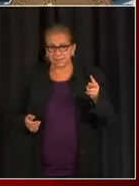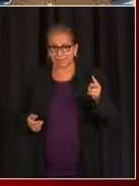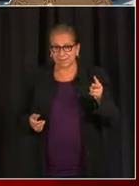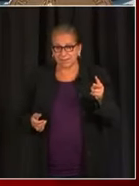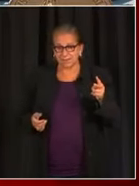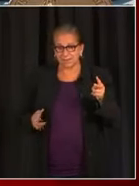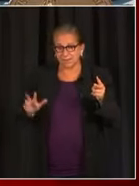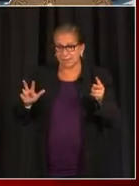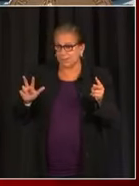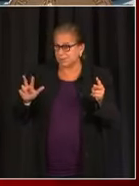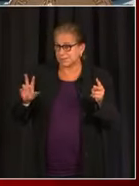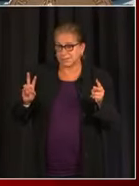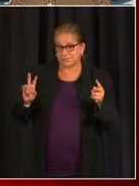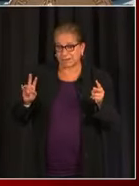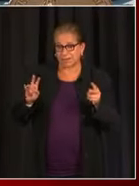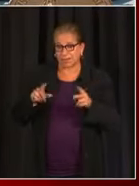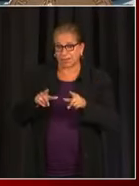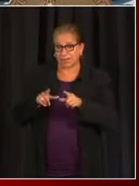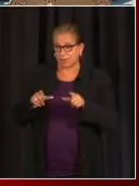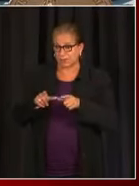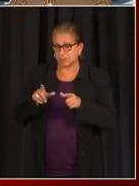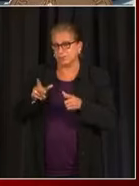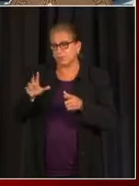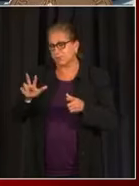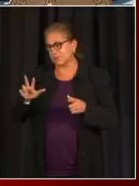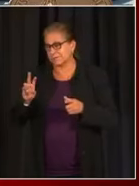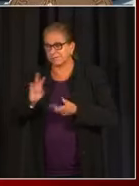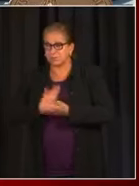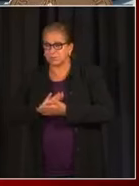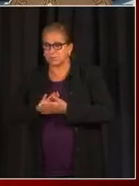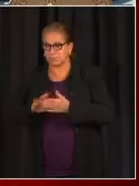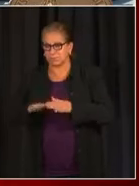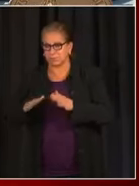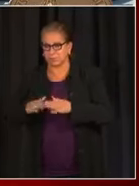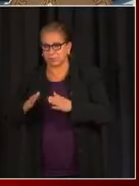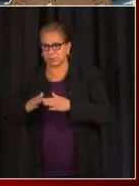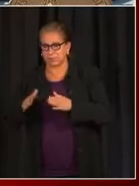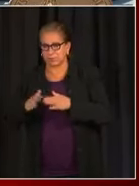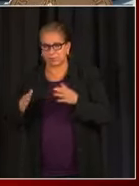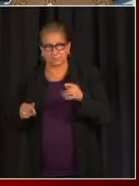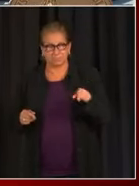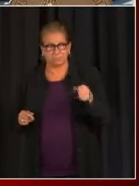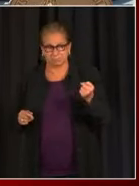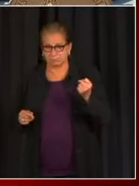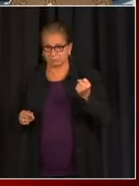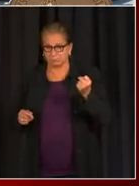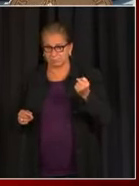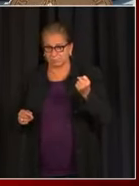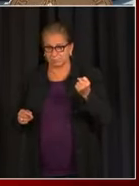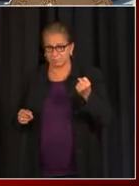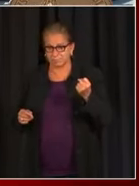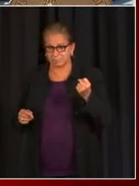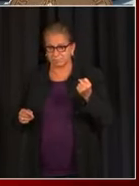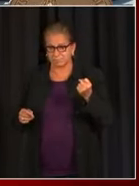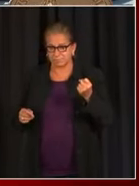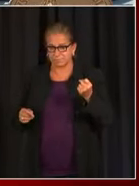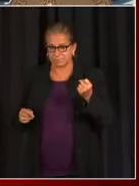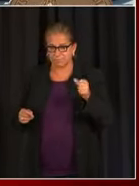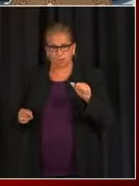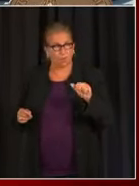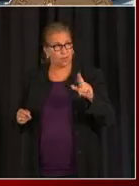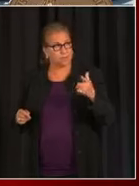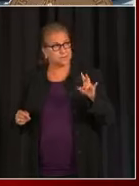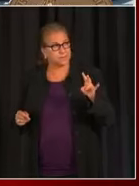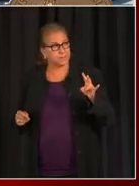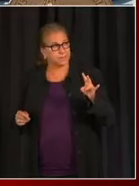district. On Saturday, the 7th, those appointments begin and the youth COVID vaccine